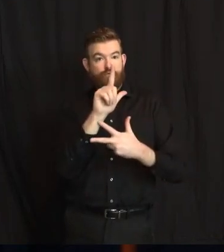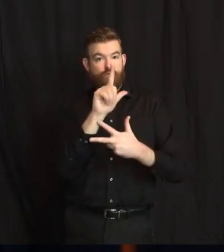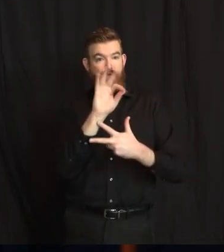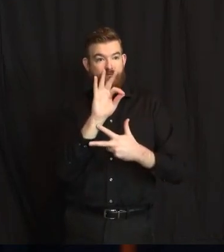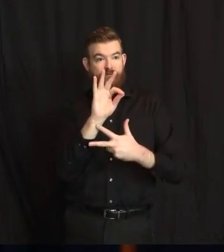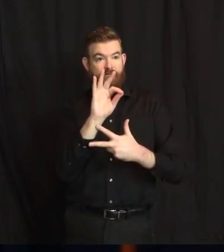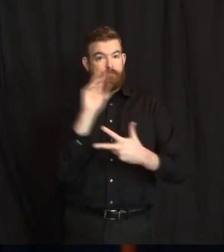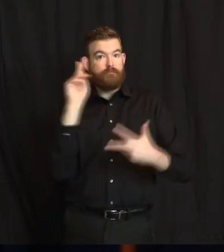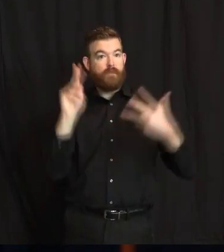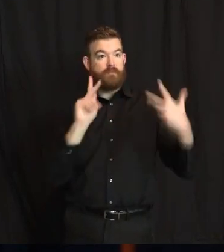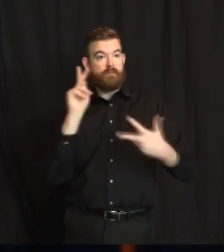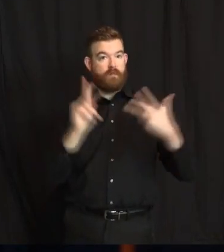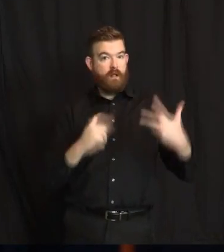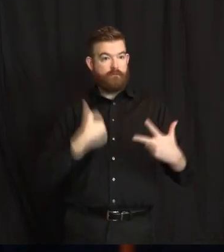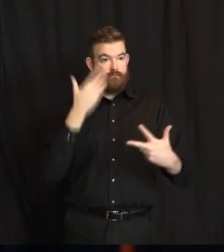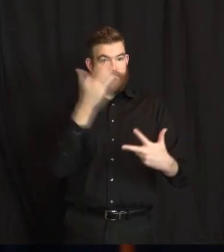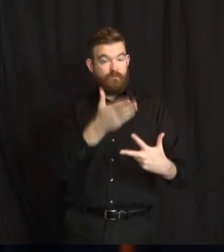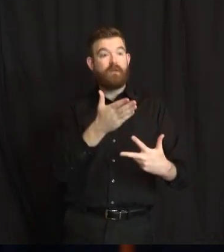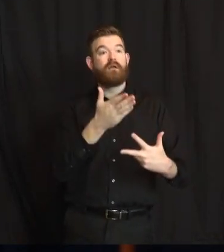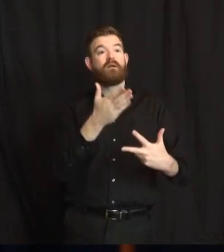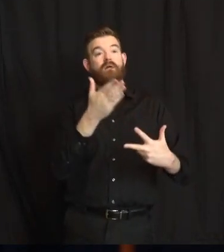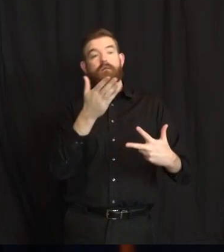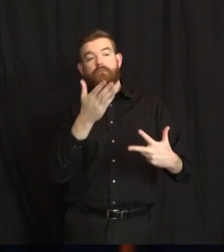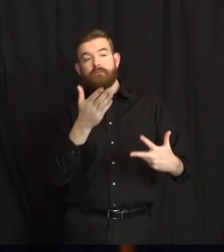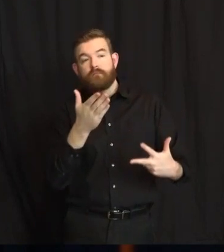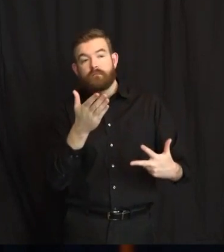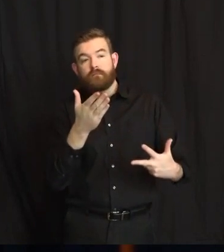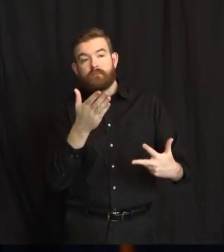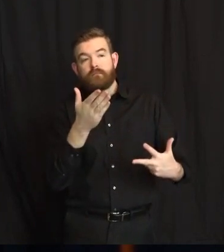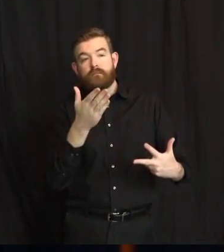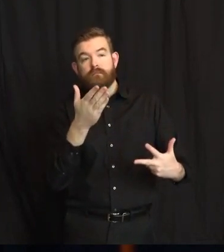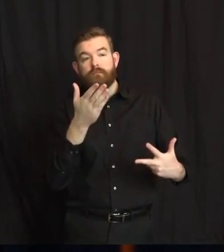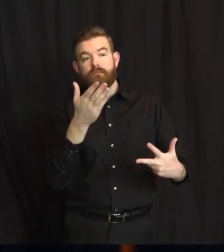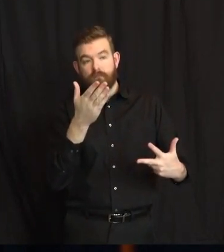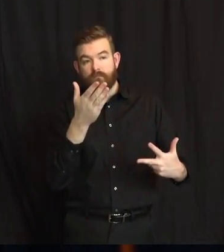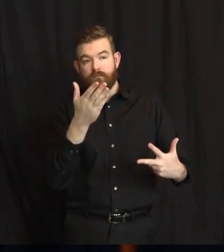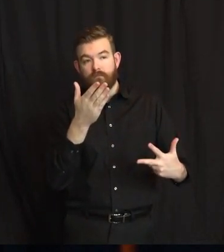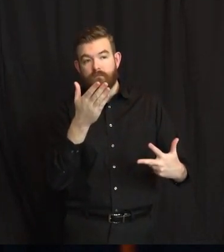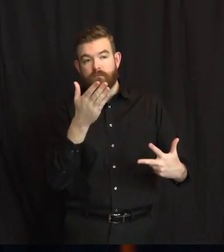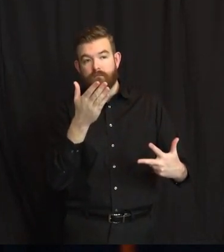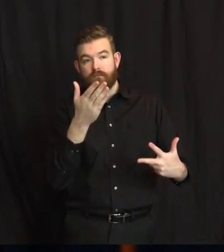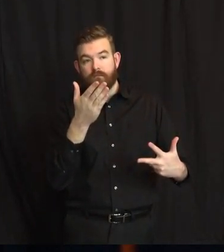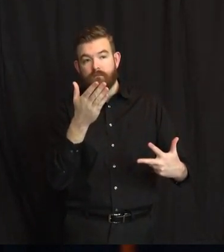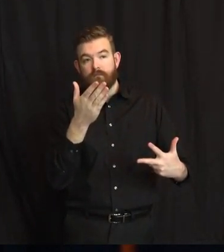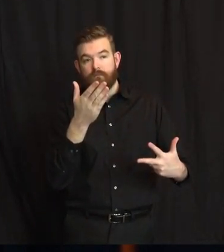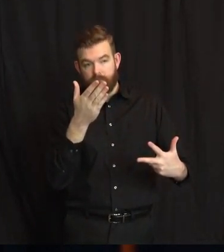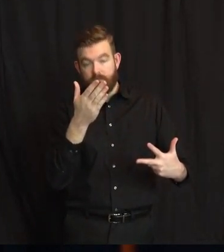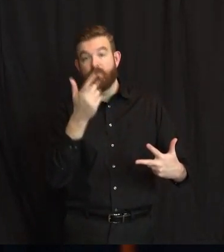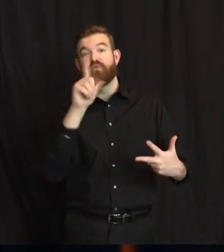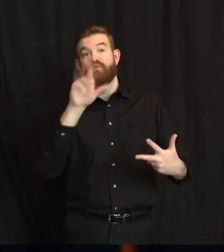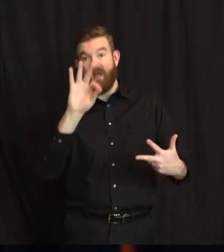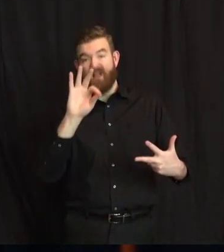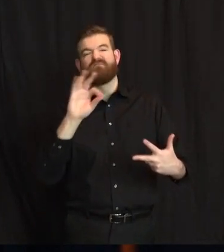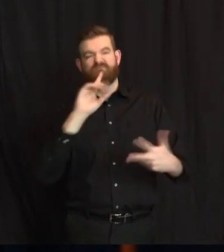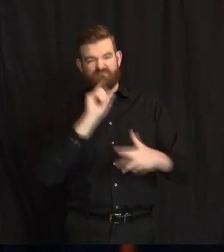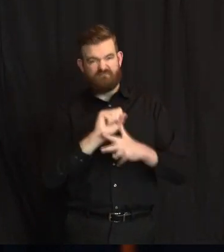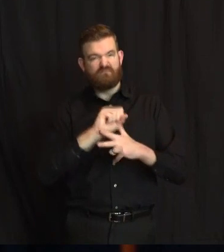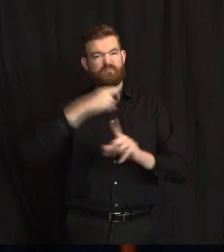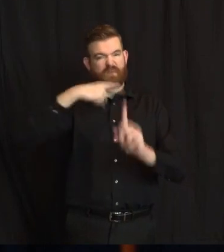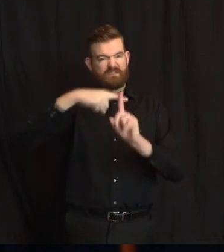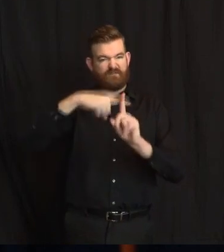tested positive. There have been 13 deaths among those residents that is